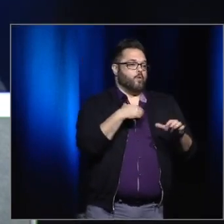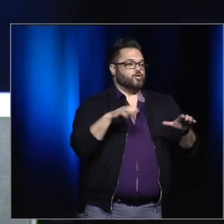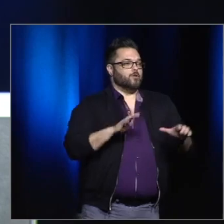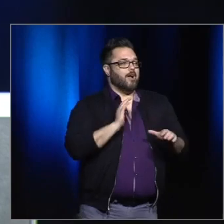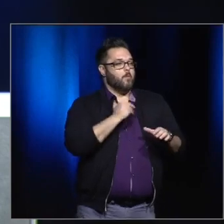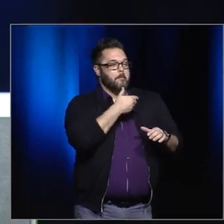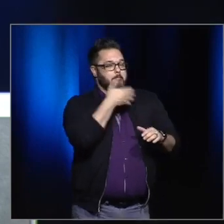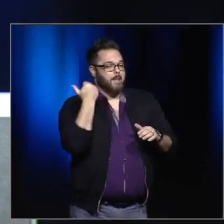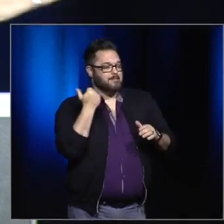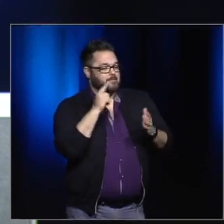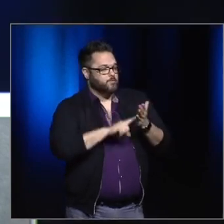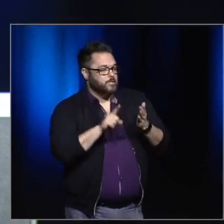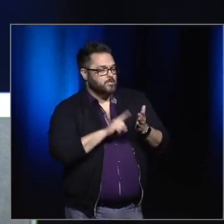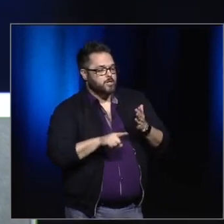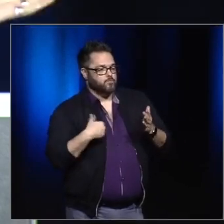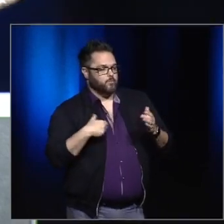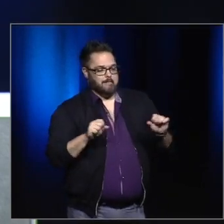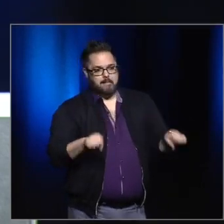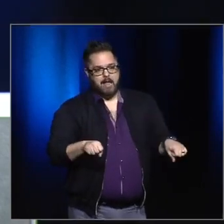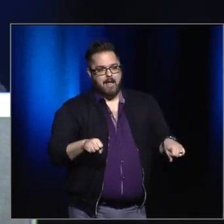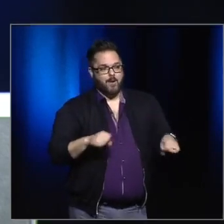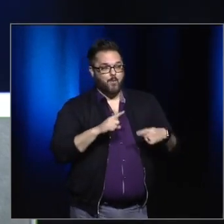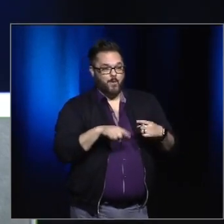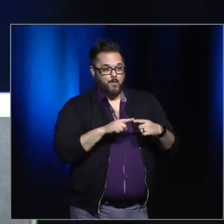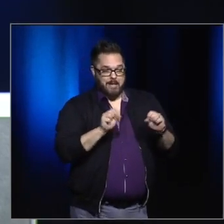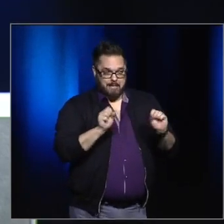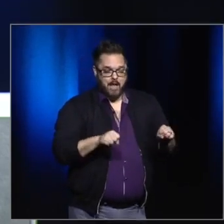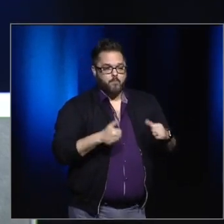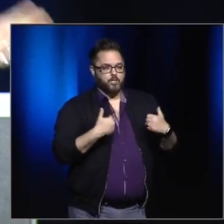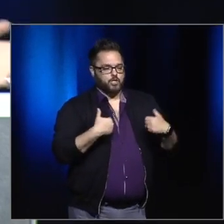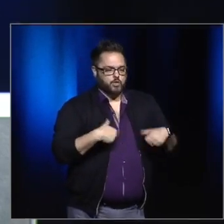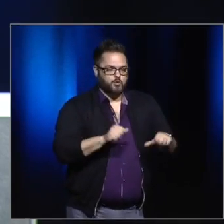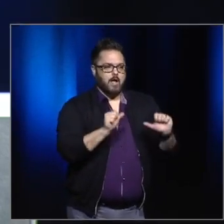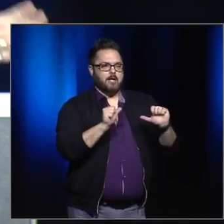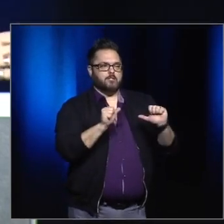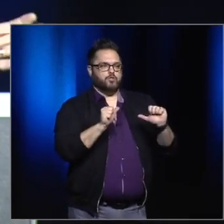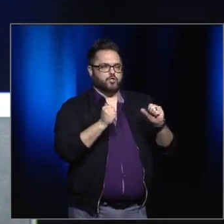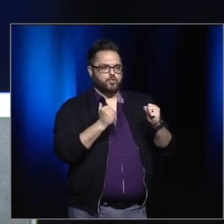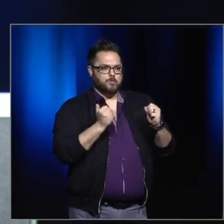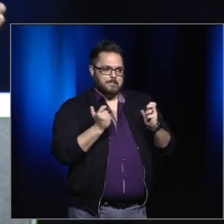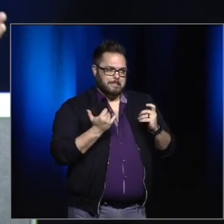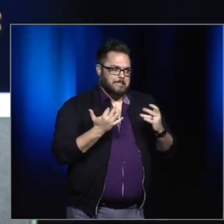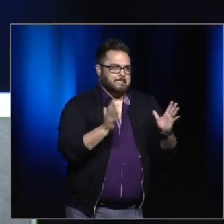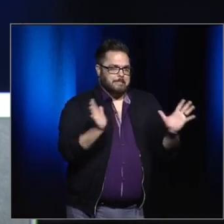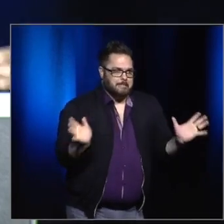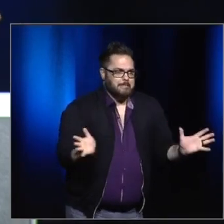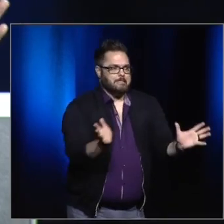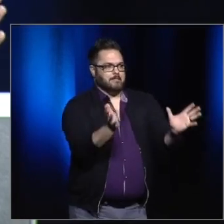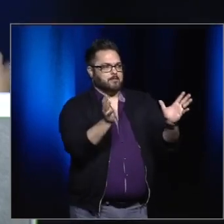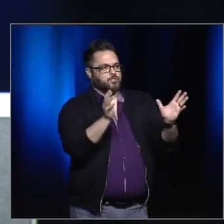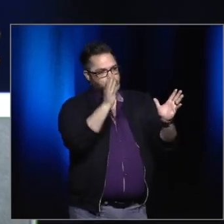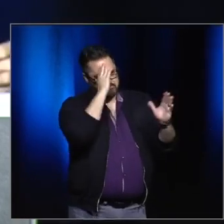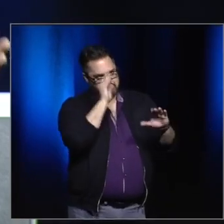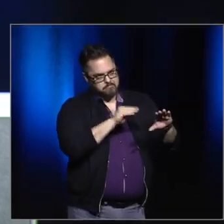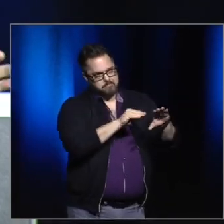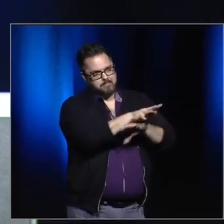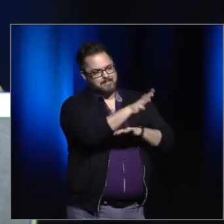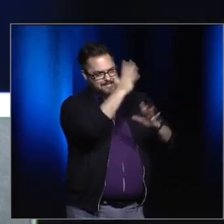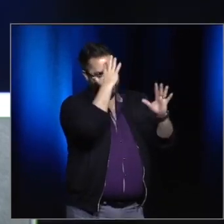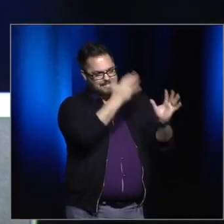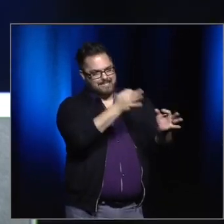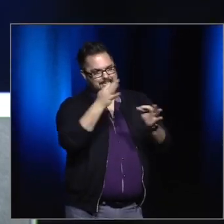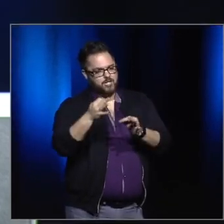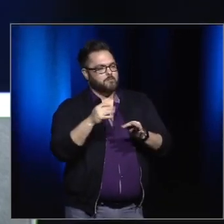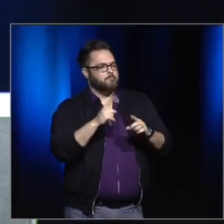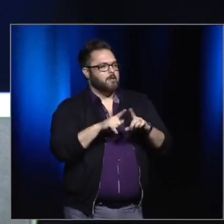and where we can, we've pushed it out to try and inform decision making. And I think it's really important to